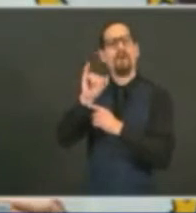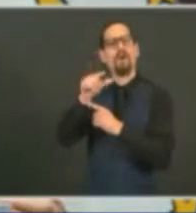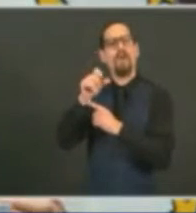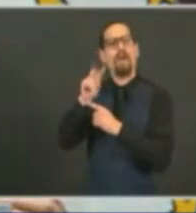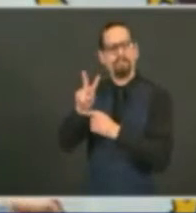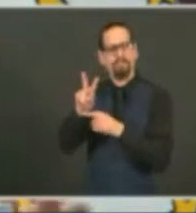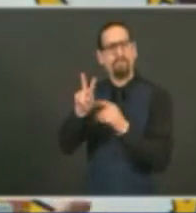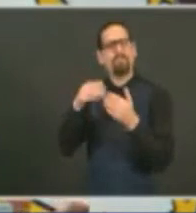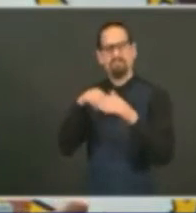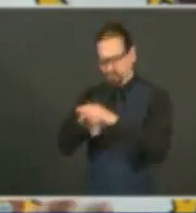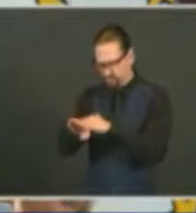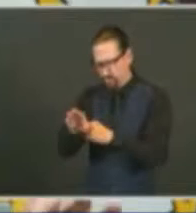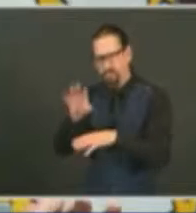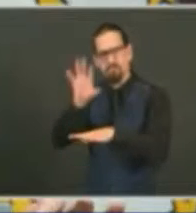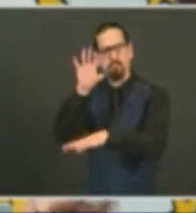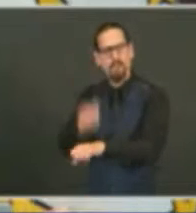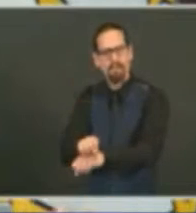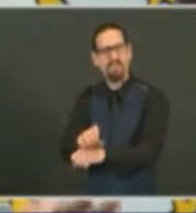portal.ri.gov. It's free,